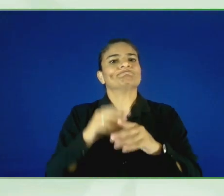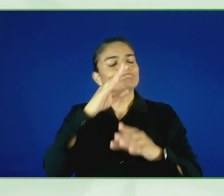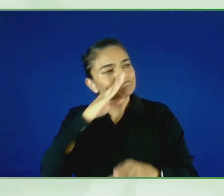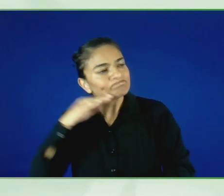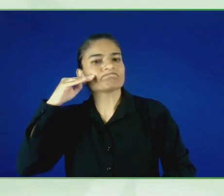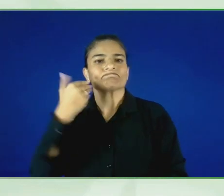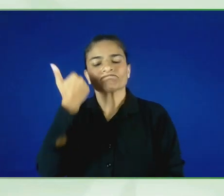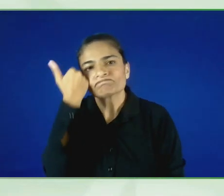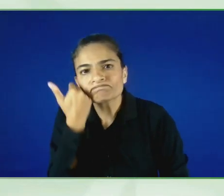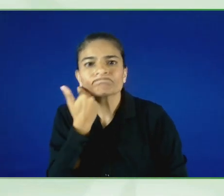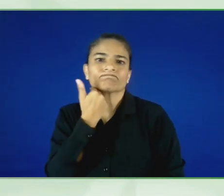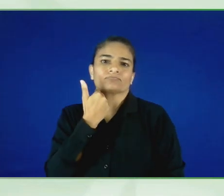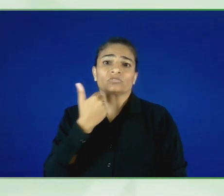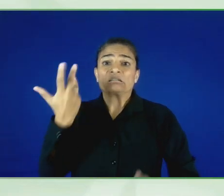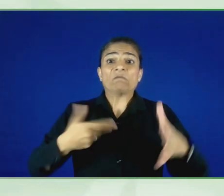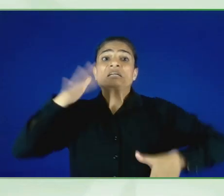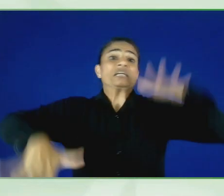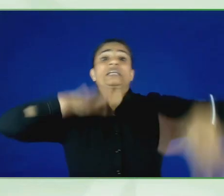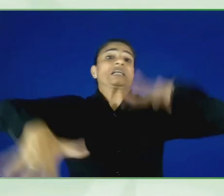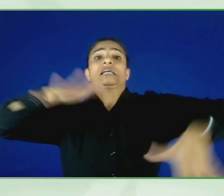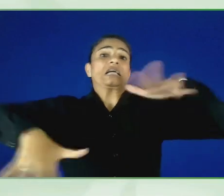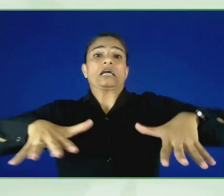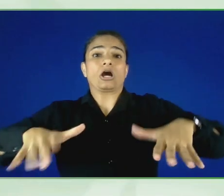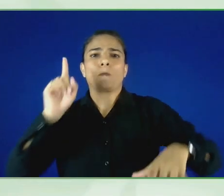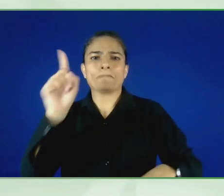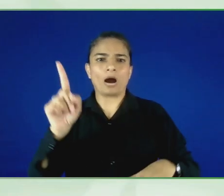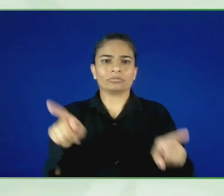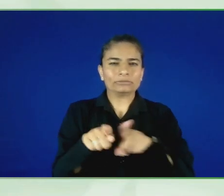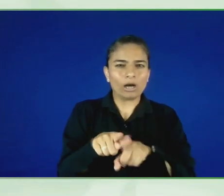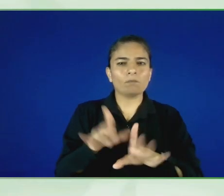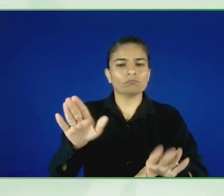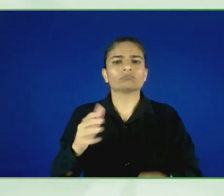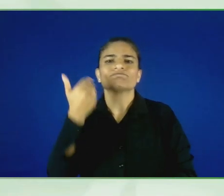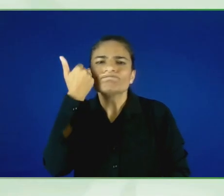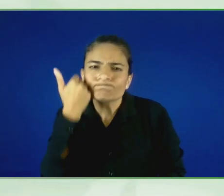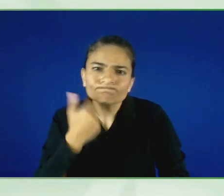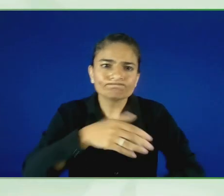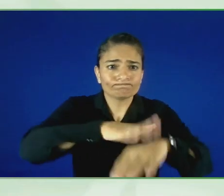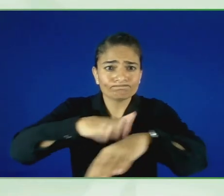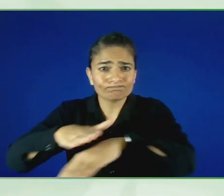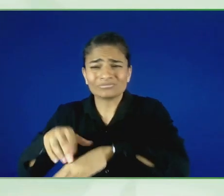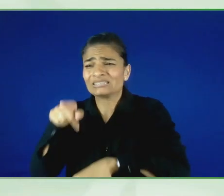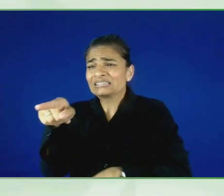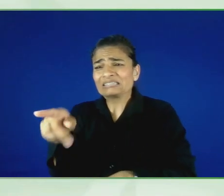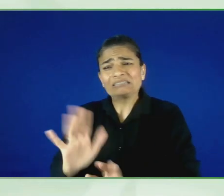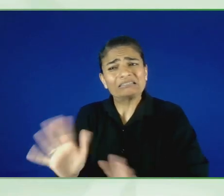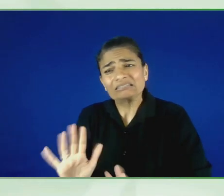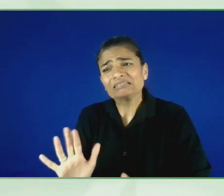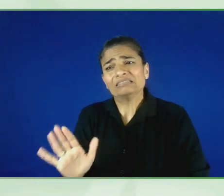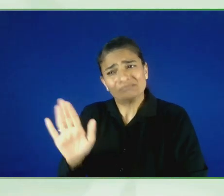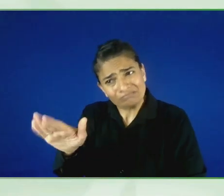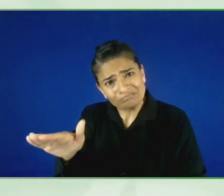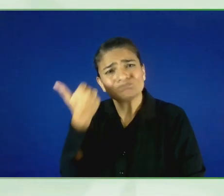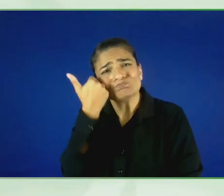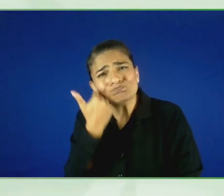point, but politely remind people if they're not doing what they're supposed to be doing. And it can be tiring, but we're all here to support one another,